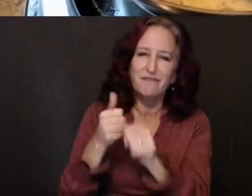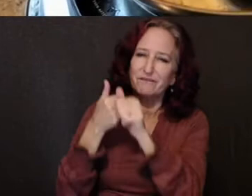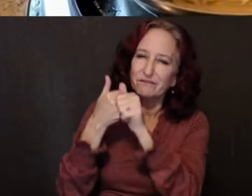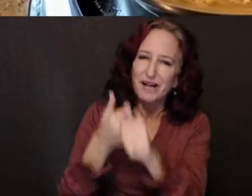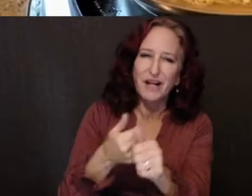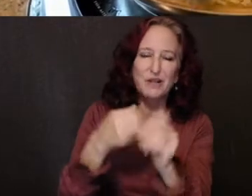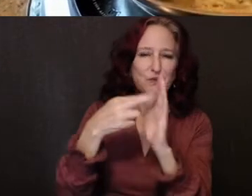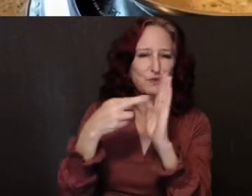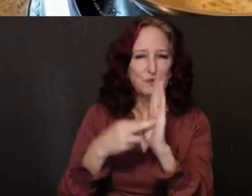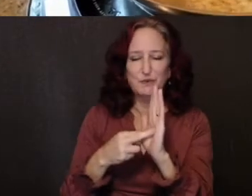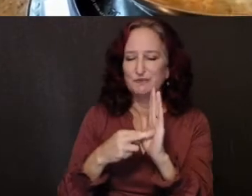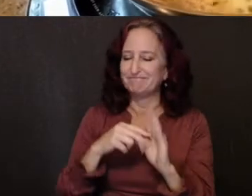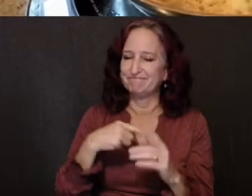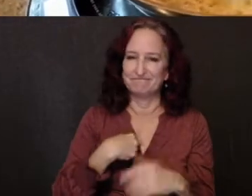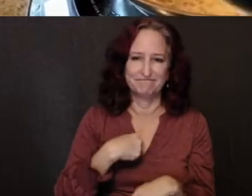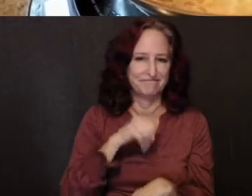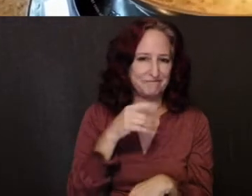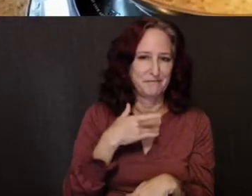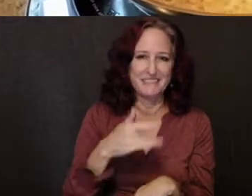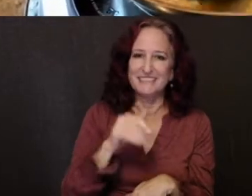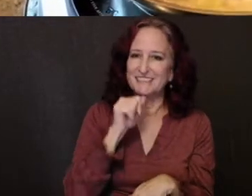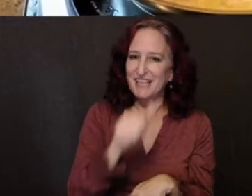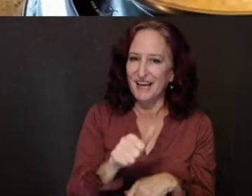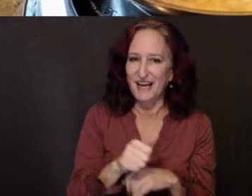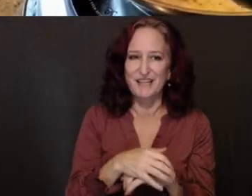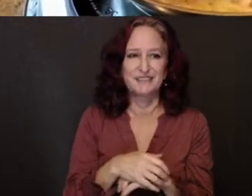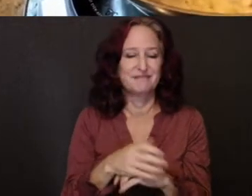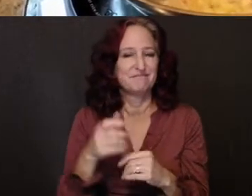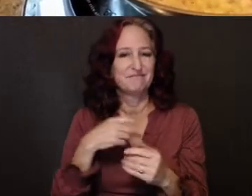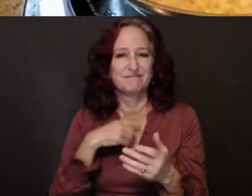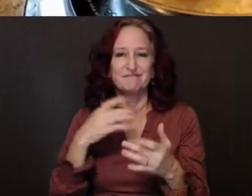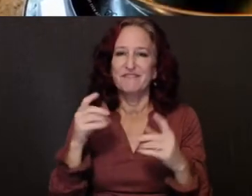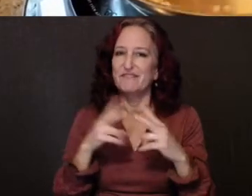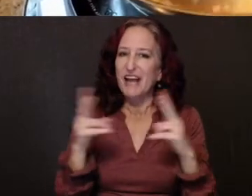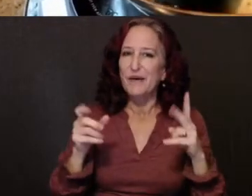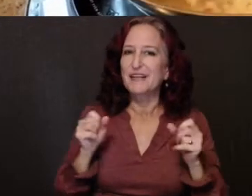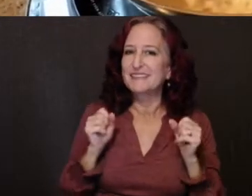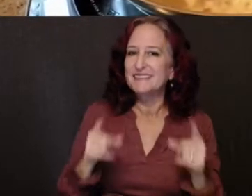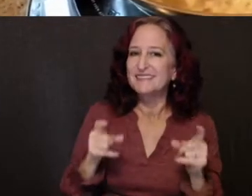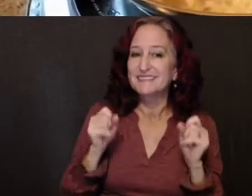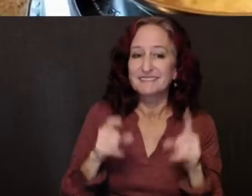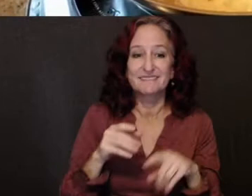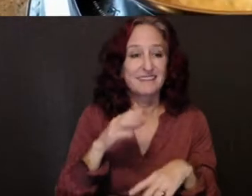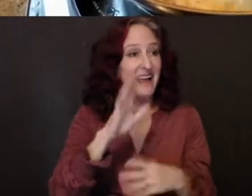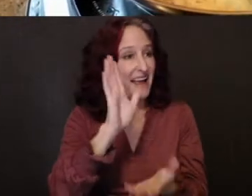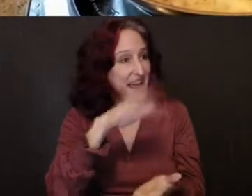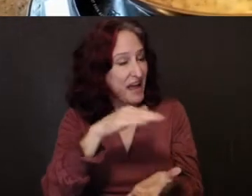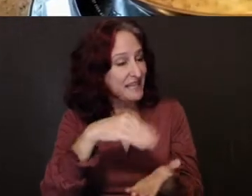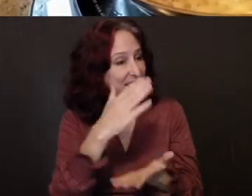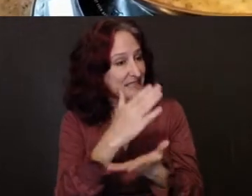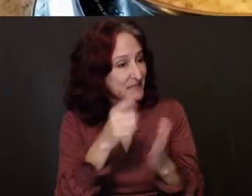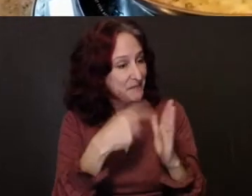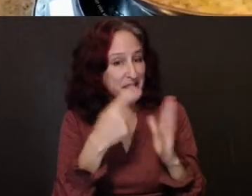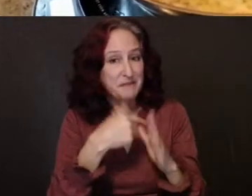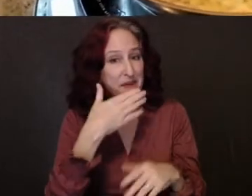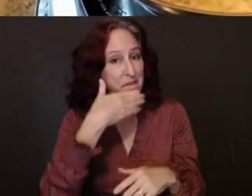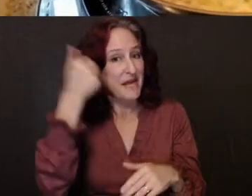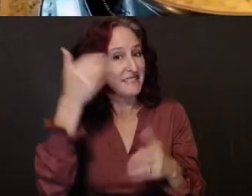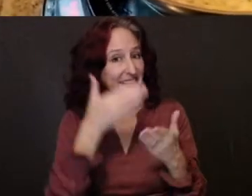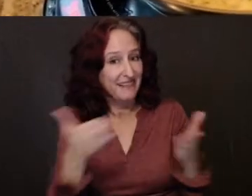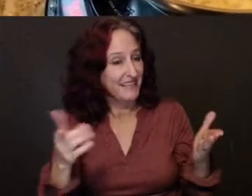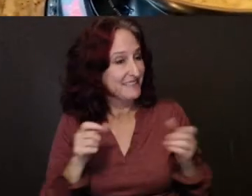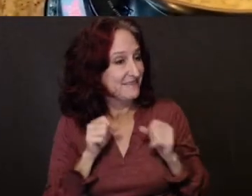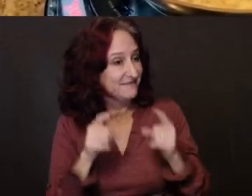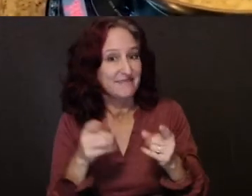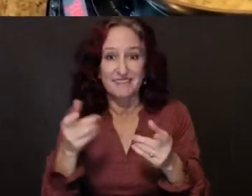yeah, you know what? There's nothing that's traditional about how I do anything. So if anybody's out there, he is doing this not the way I would do it,